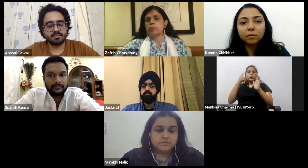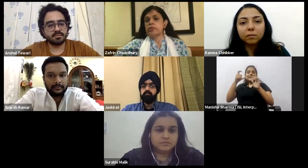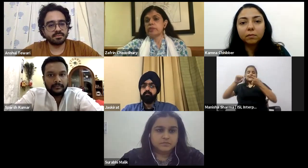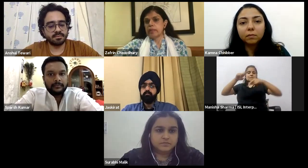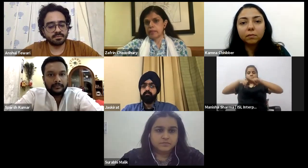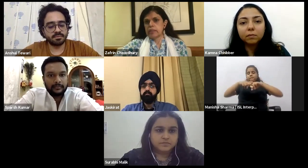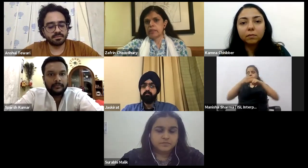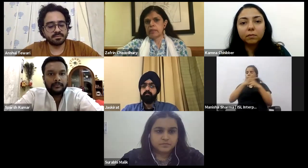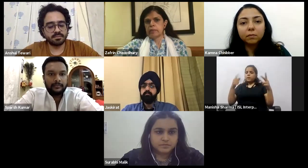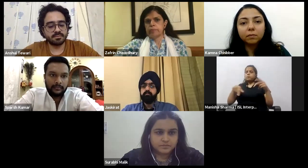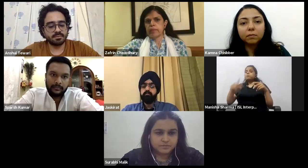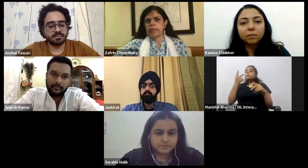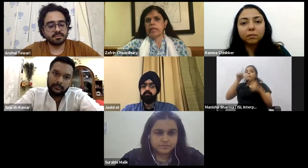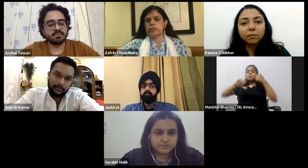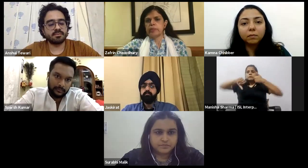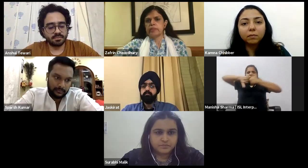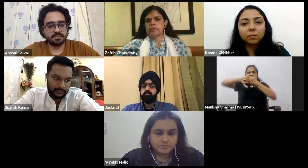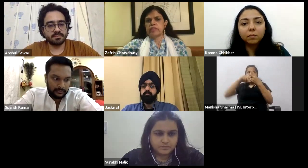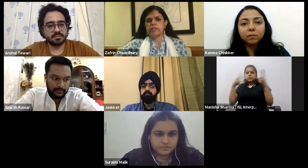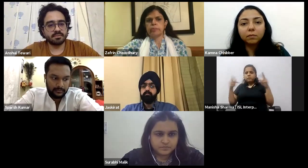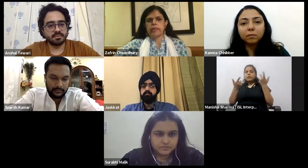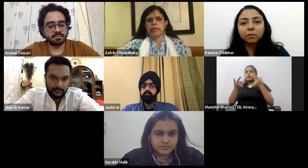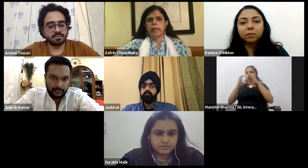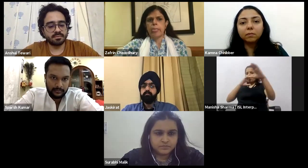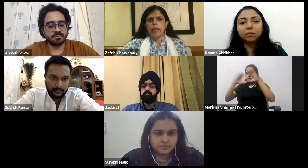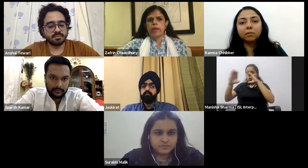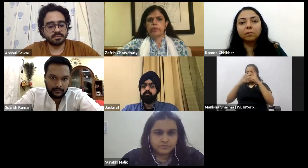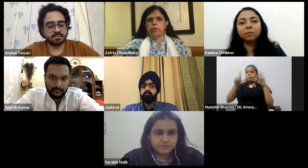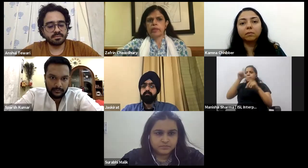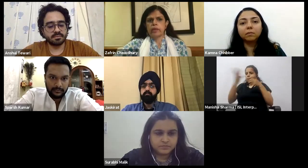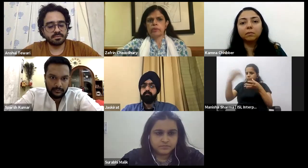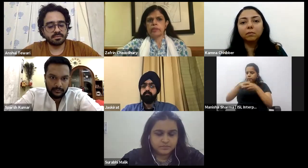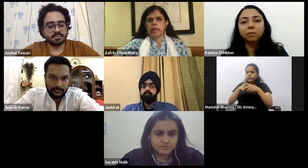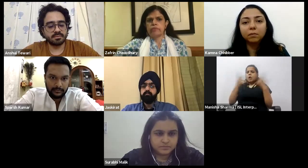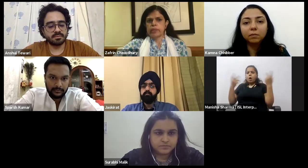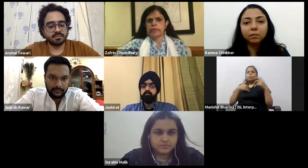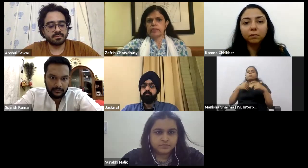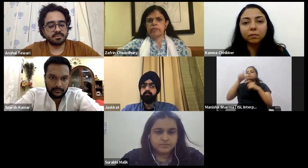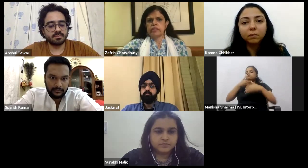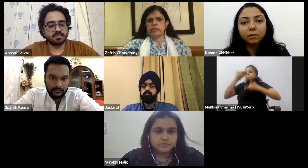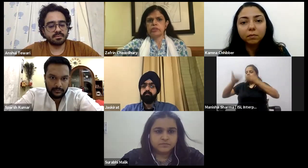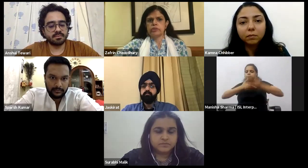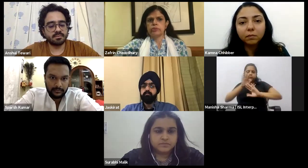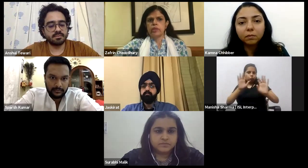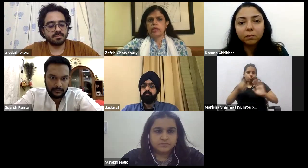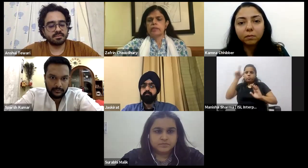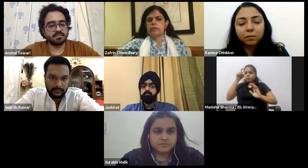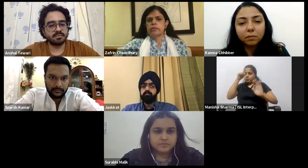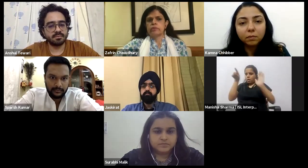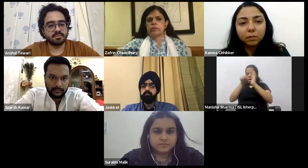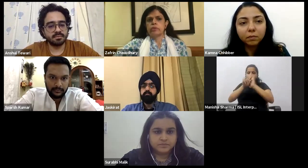part of the risk communication and community engagement intervention pillar. We rolled out the